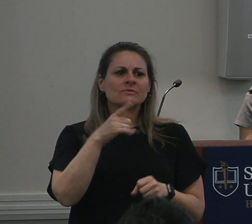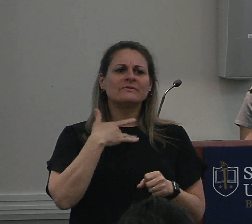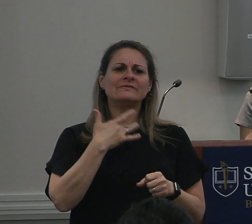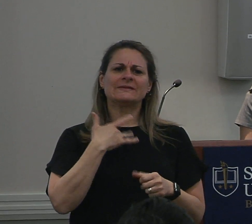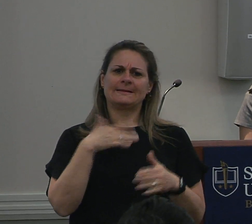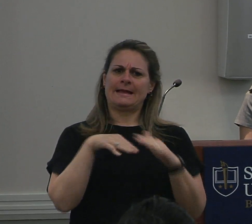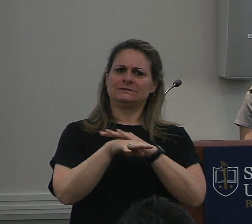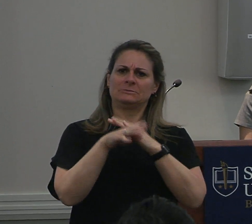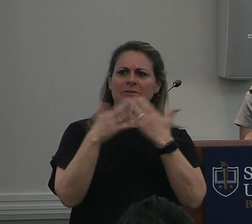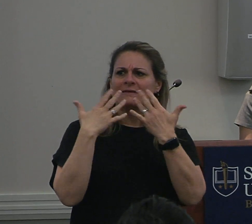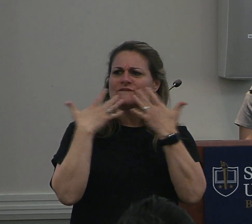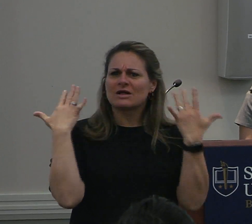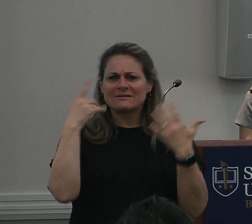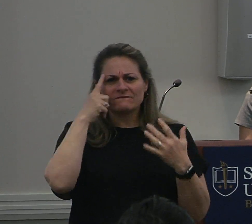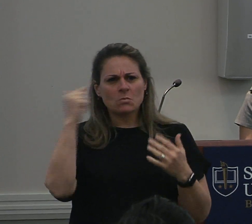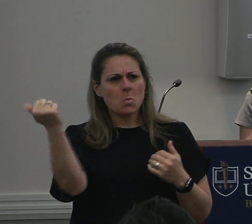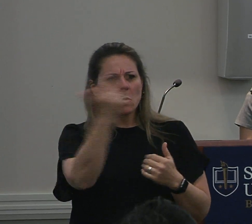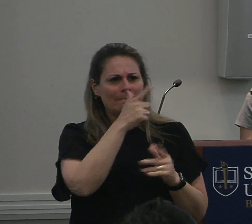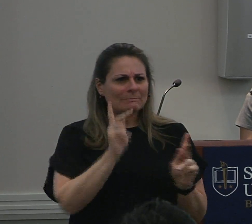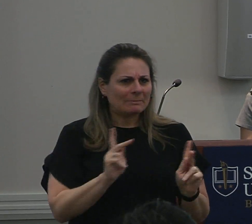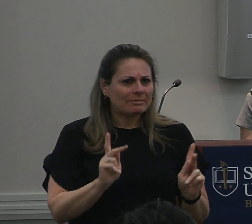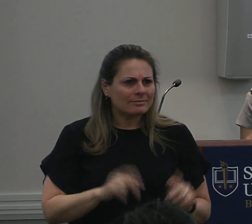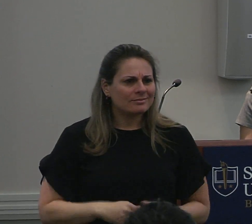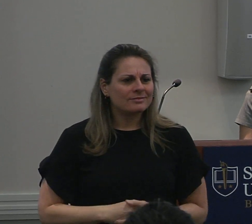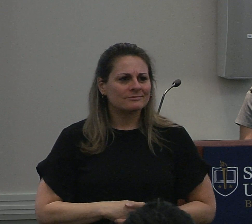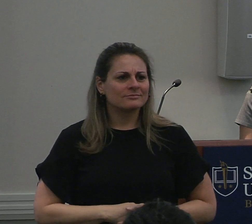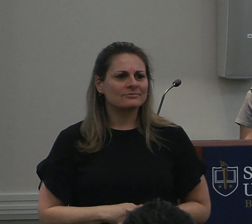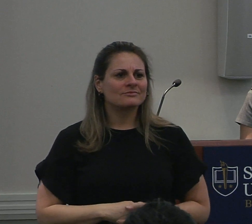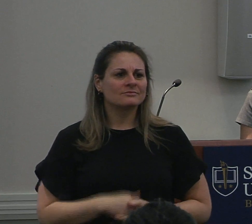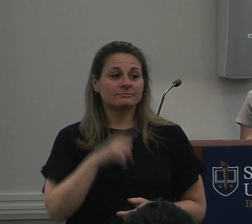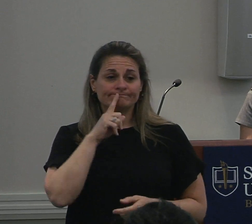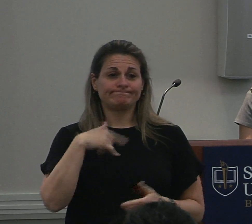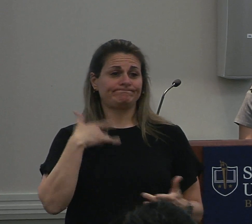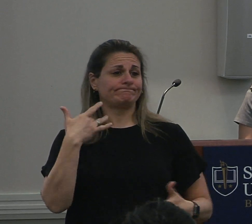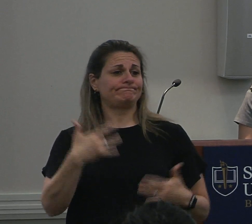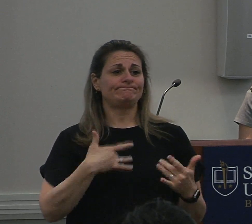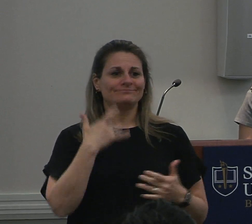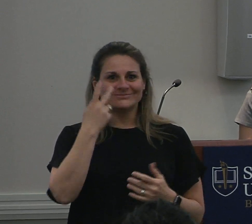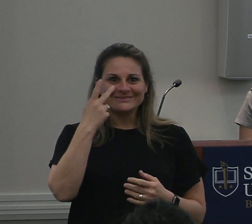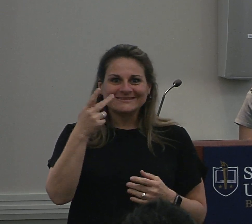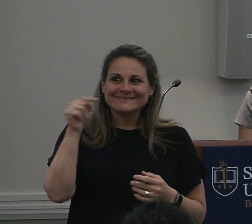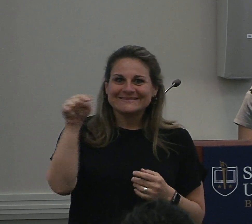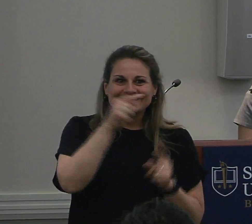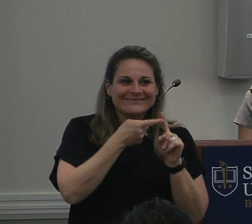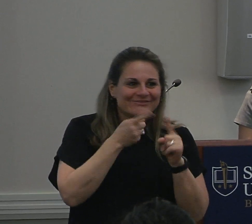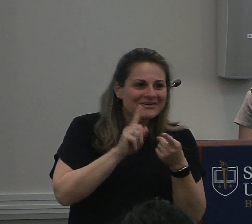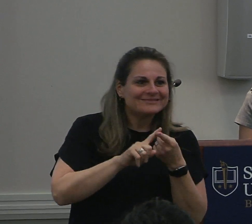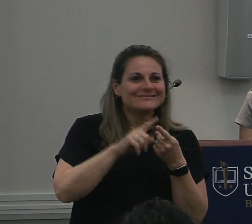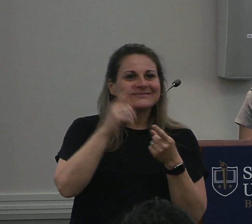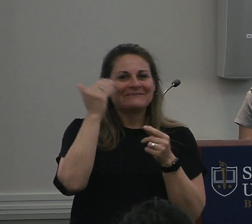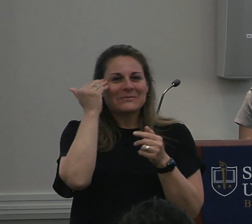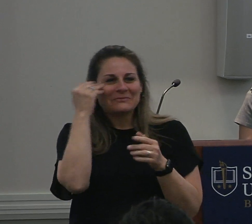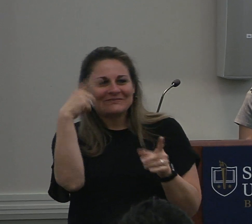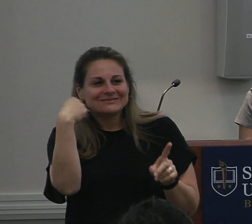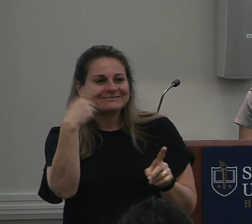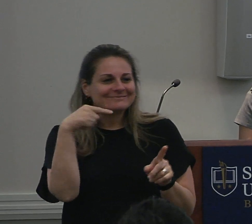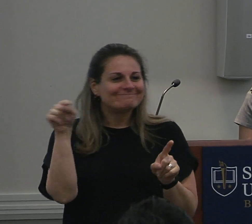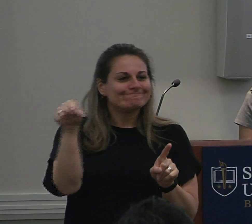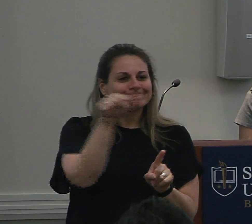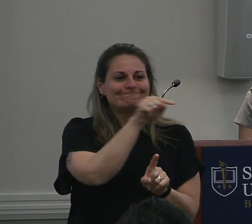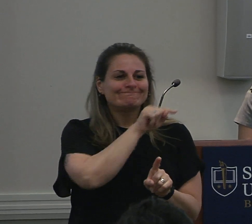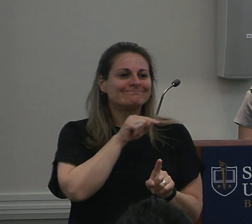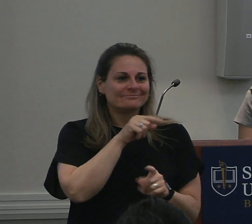in every sense of that word. I'm excited to see so many friends here and to see advocates and